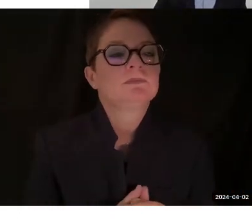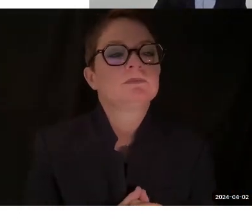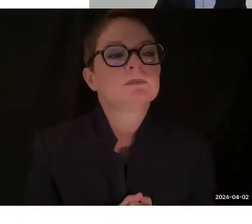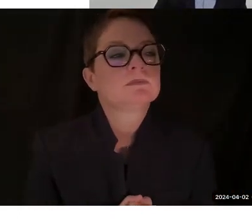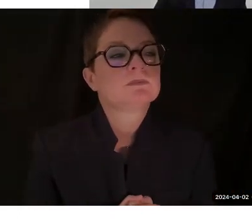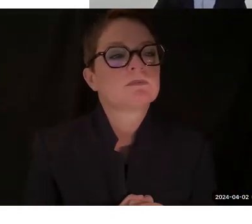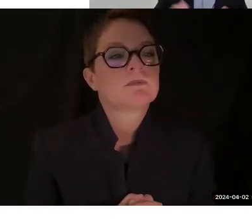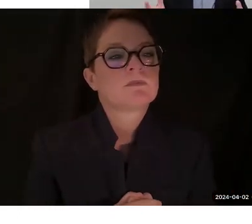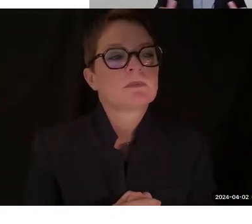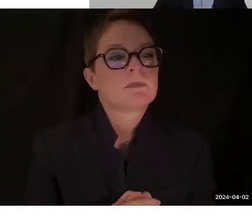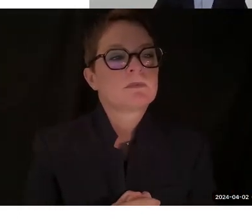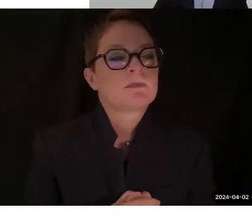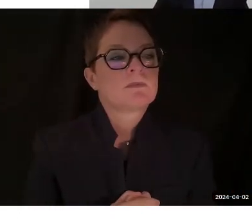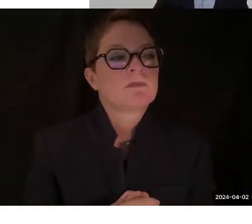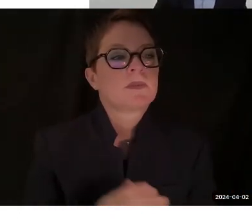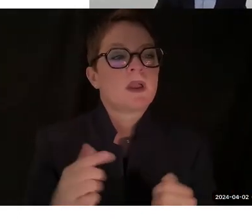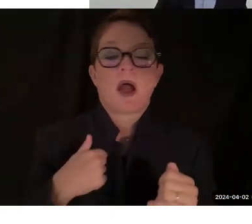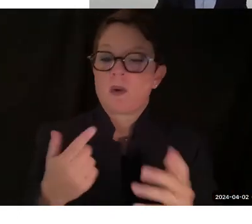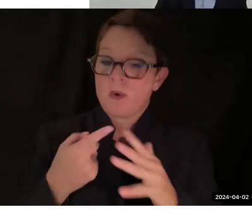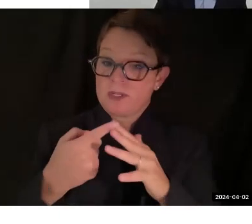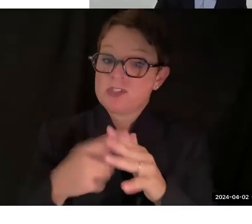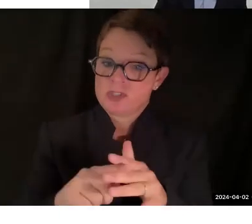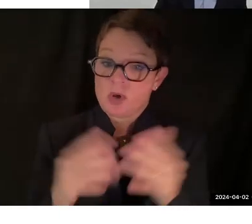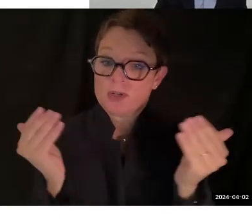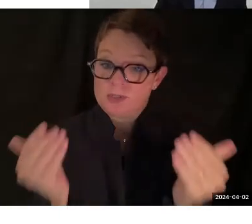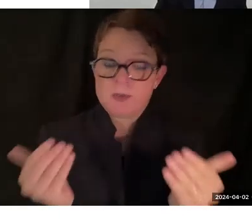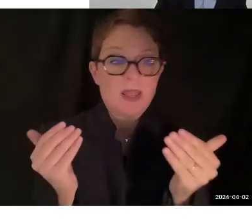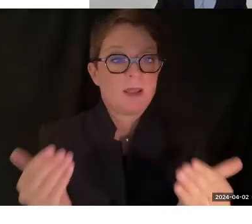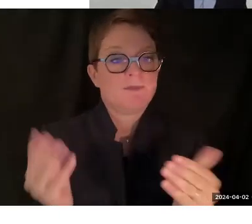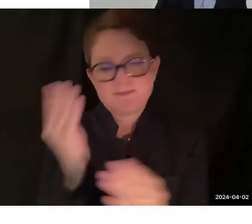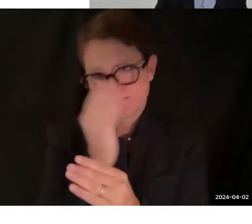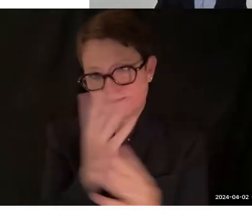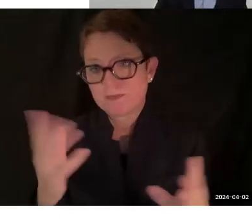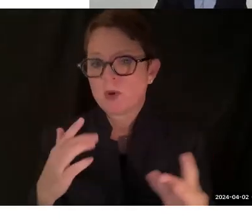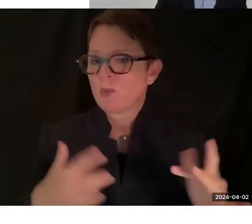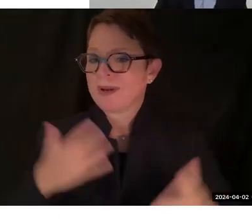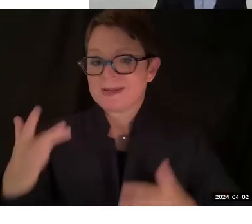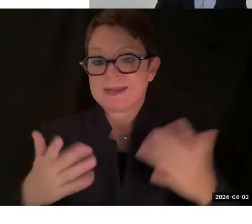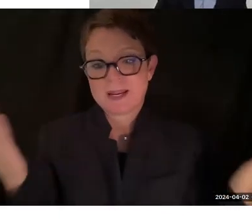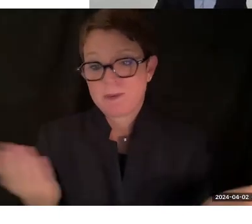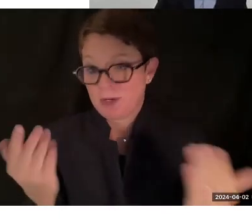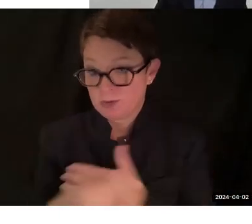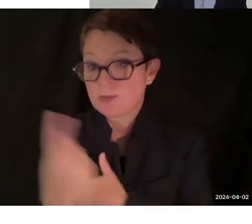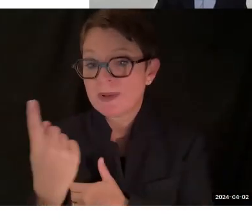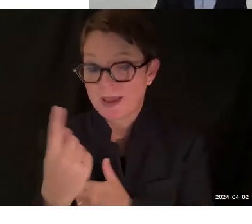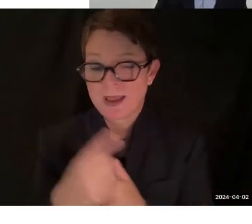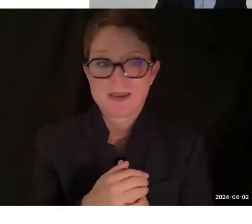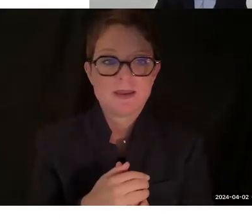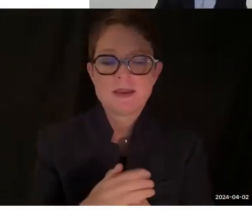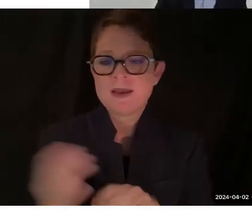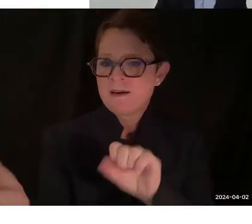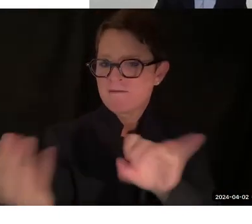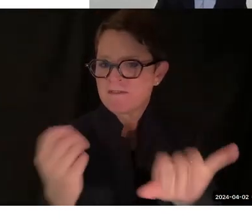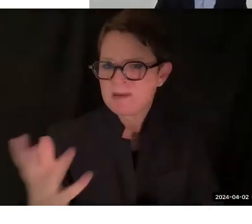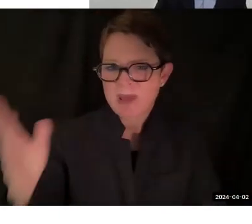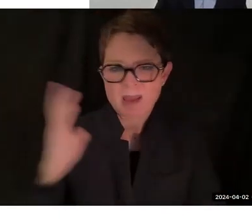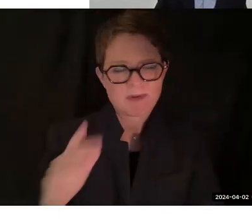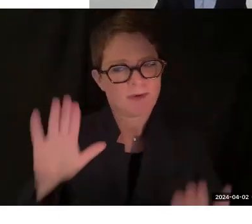So yeah, I wanted to start off and wanted to say that we are excited to be here today. There were great